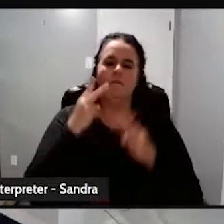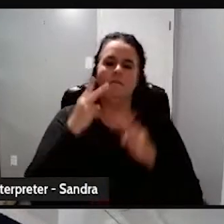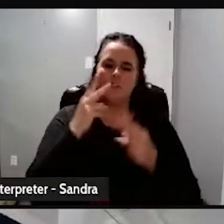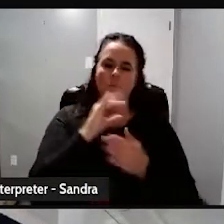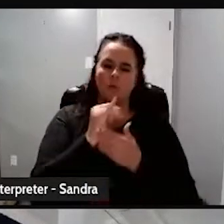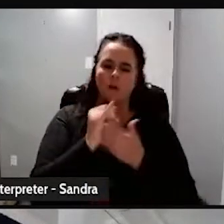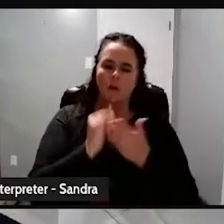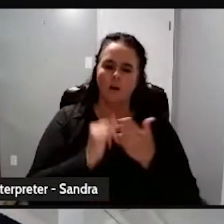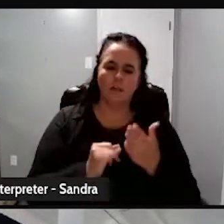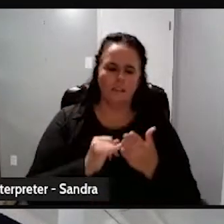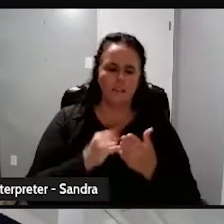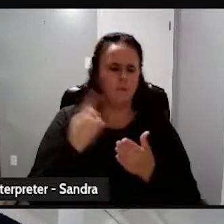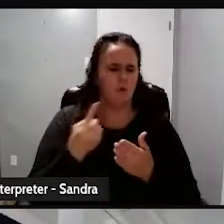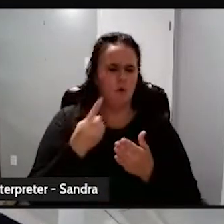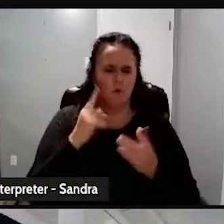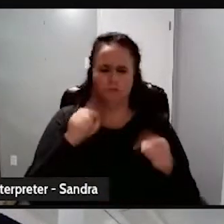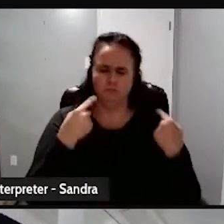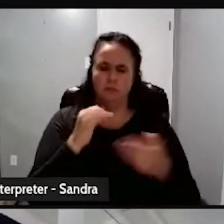artist.